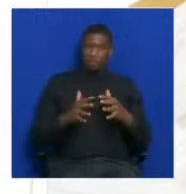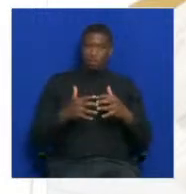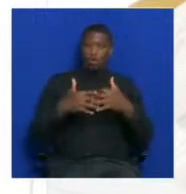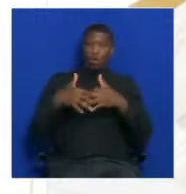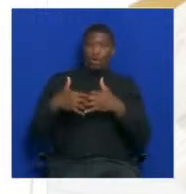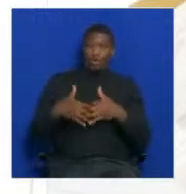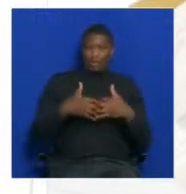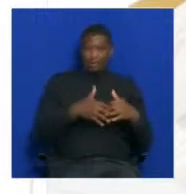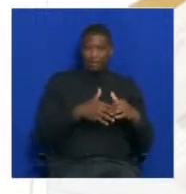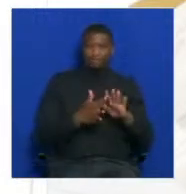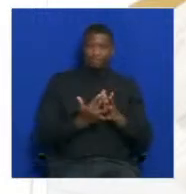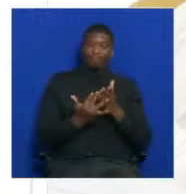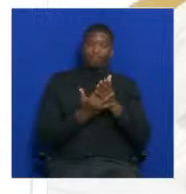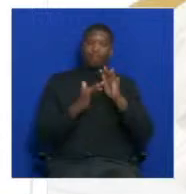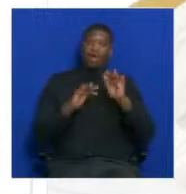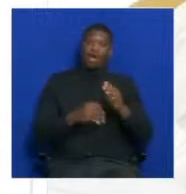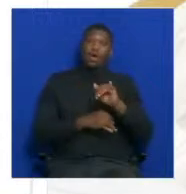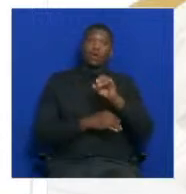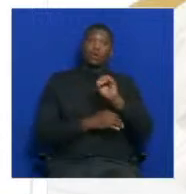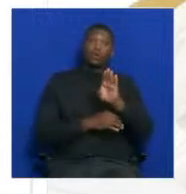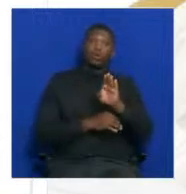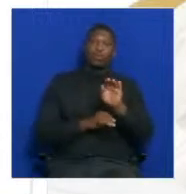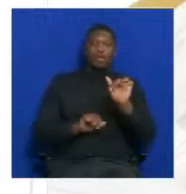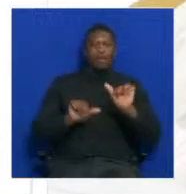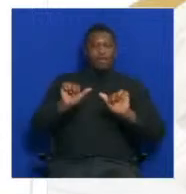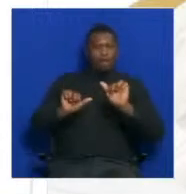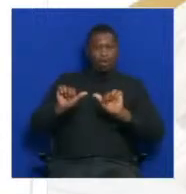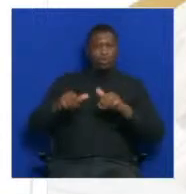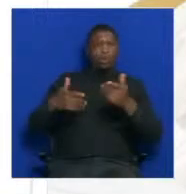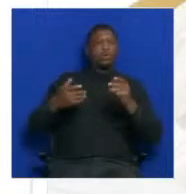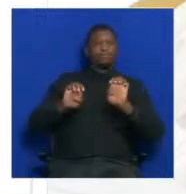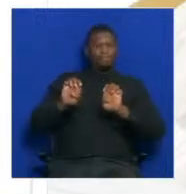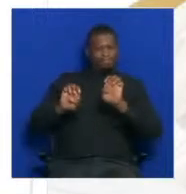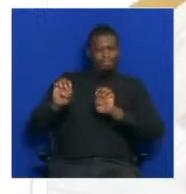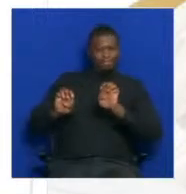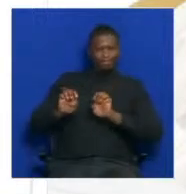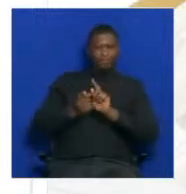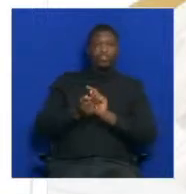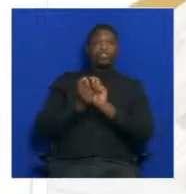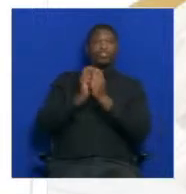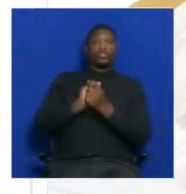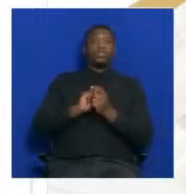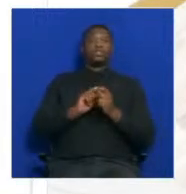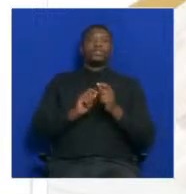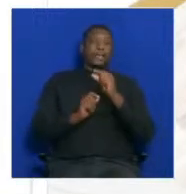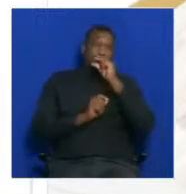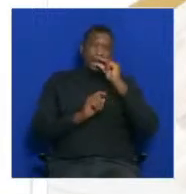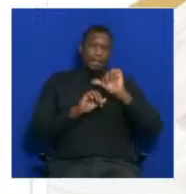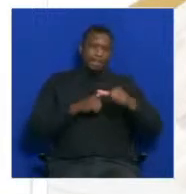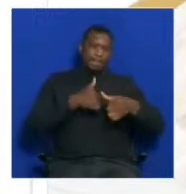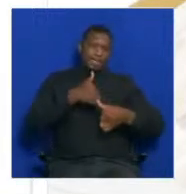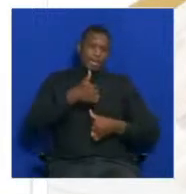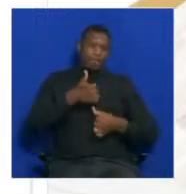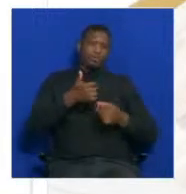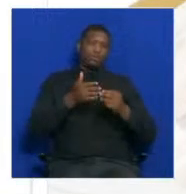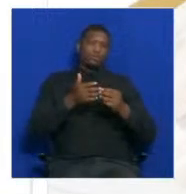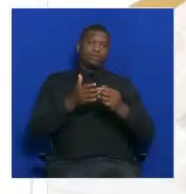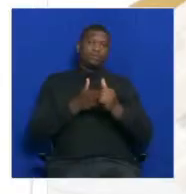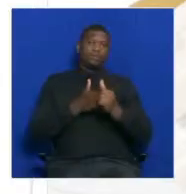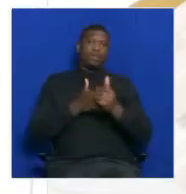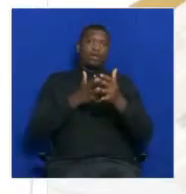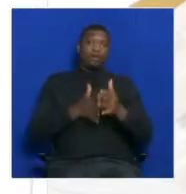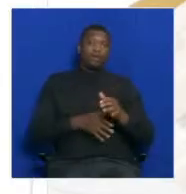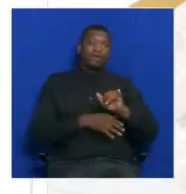job evaluation process, it was retitled Deputy Director, IDEC Operations Support, and graded.